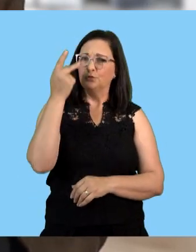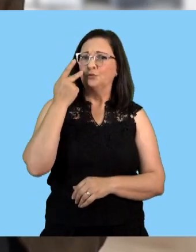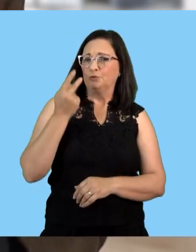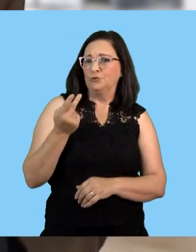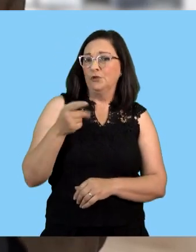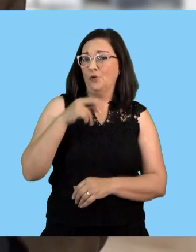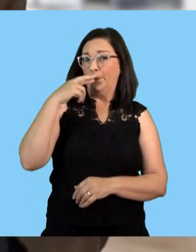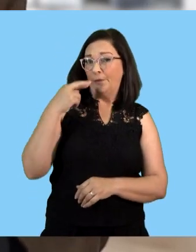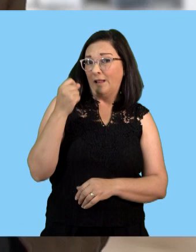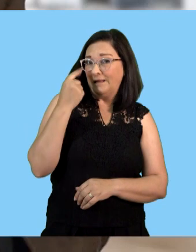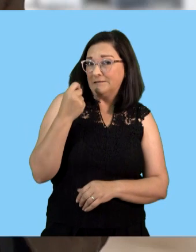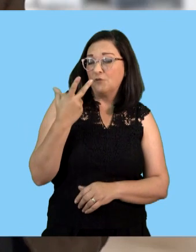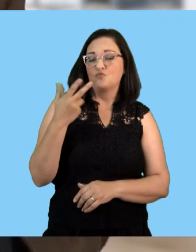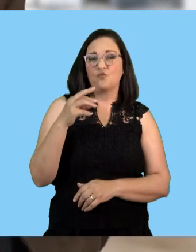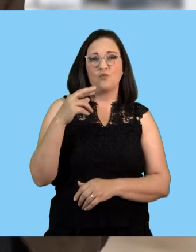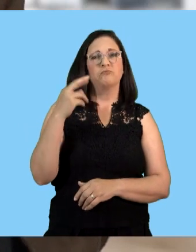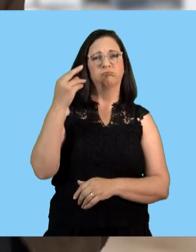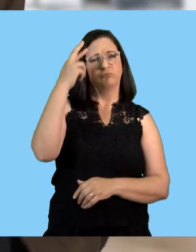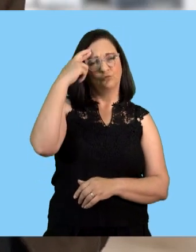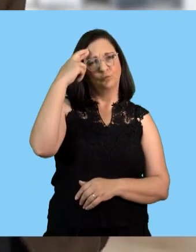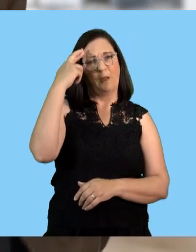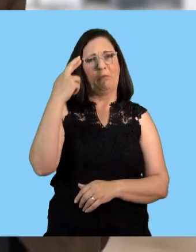you really understand or you remember